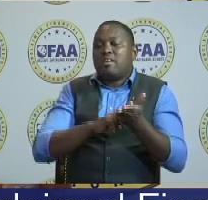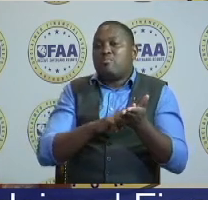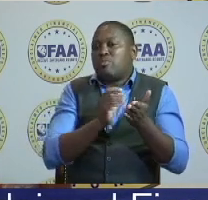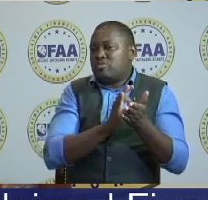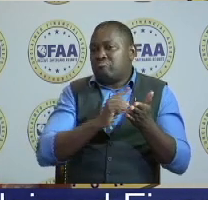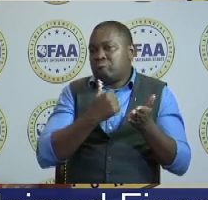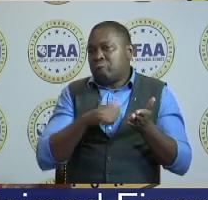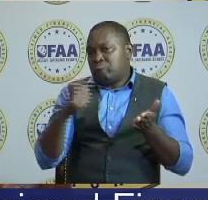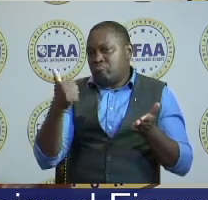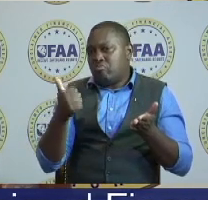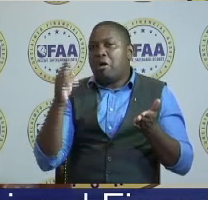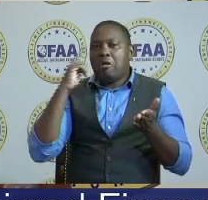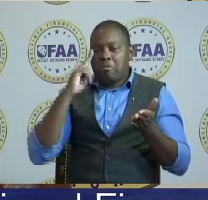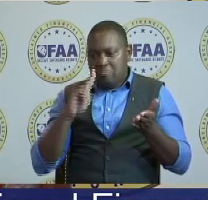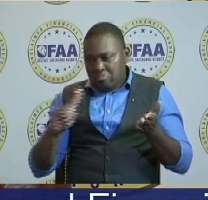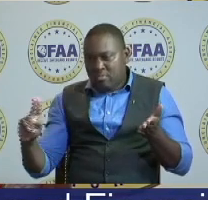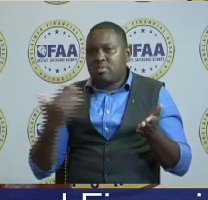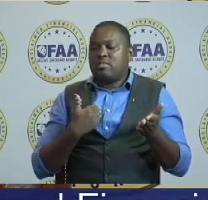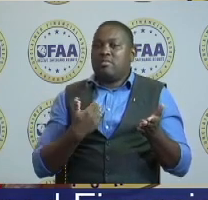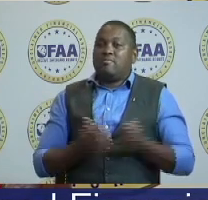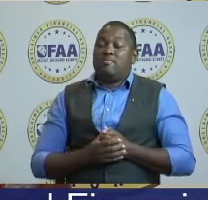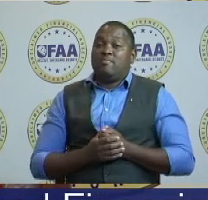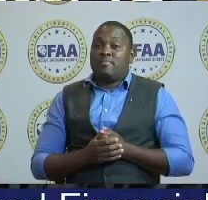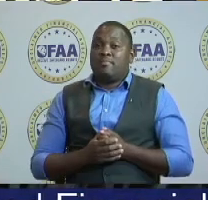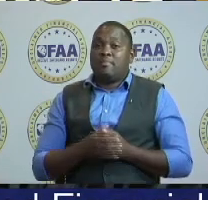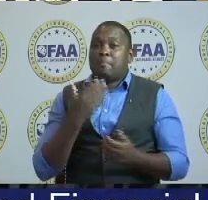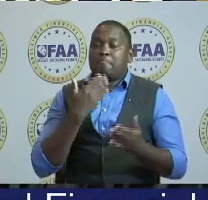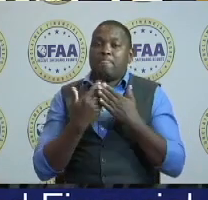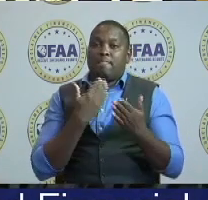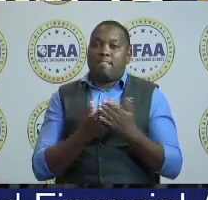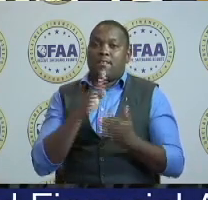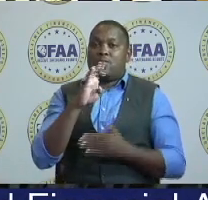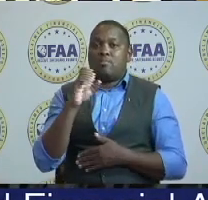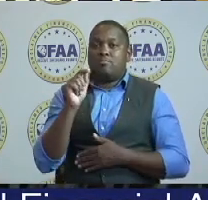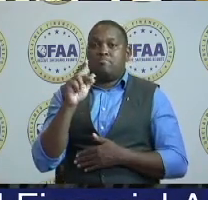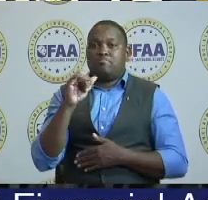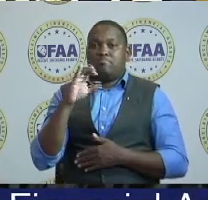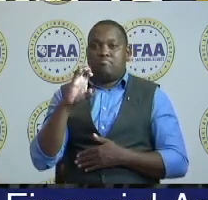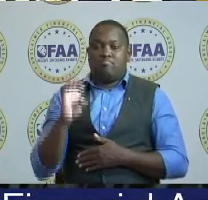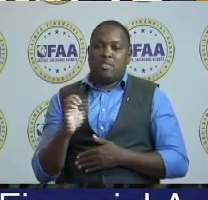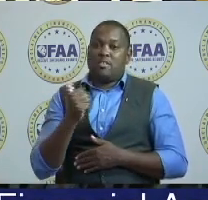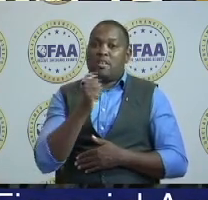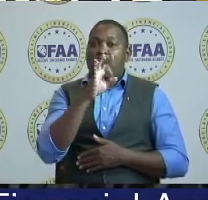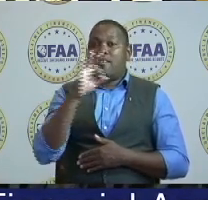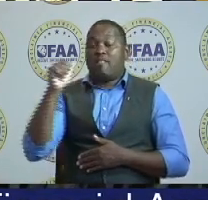with a lot of ease. All right, thank you very much, Beatrice, Acting Manager and Claim Financial